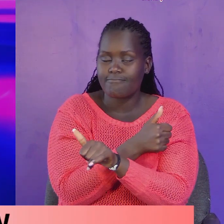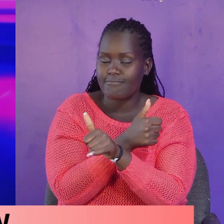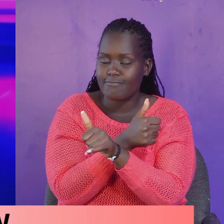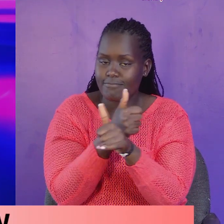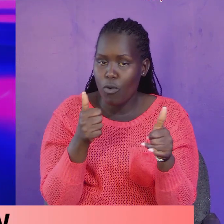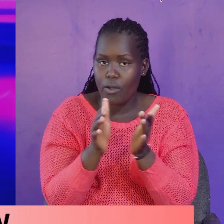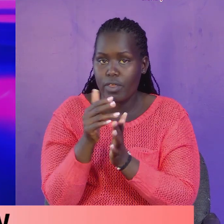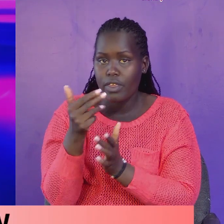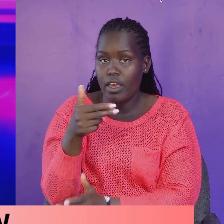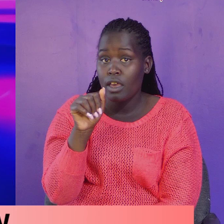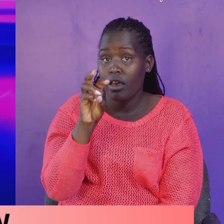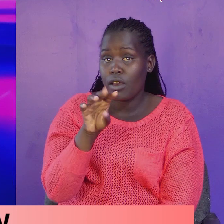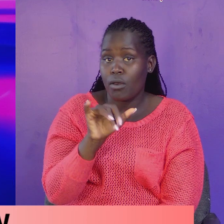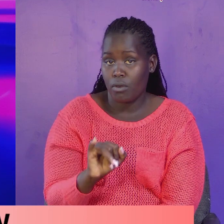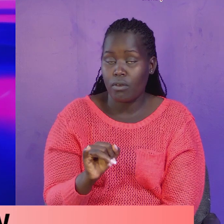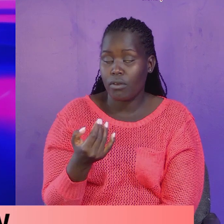and